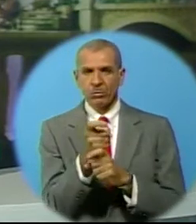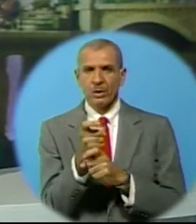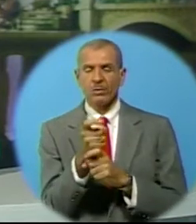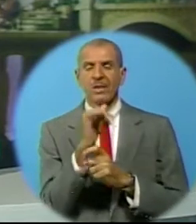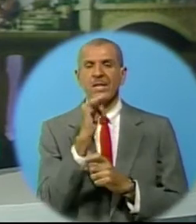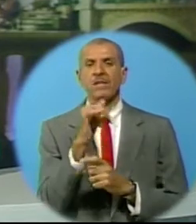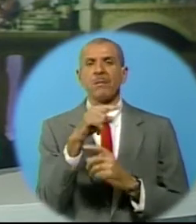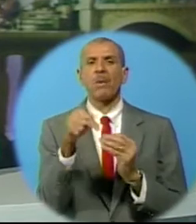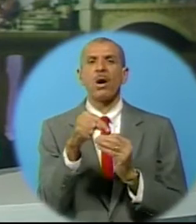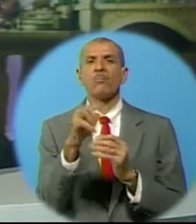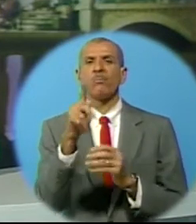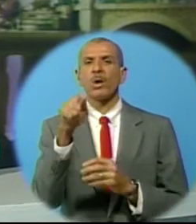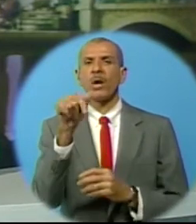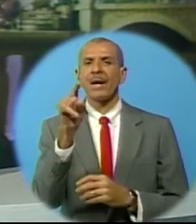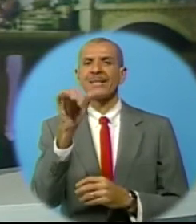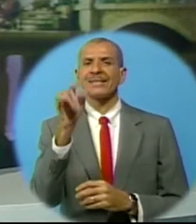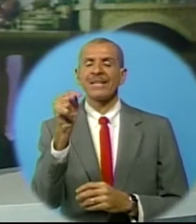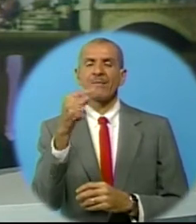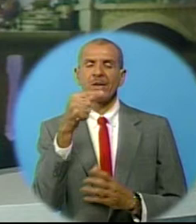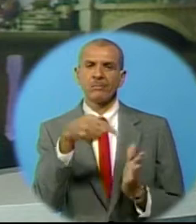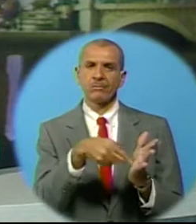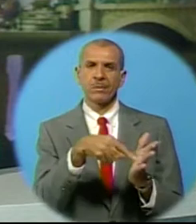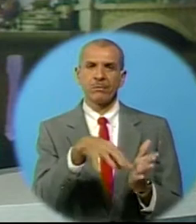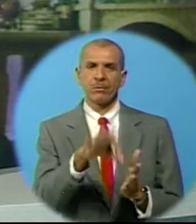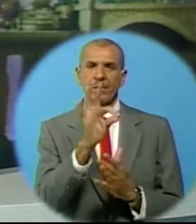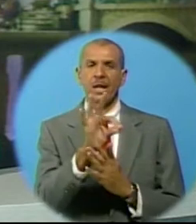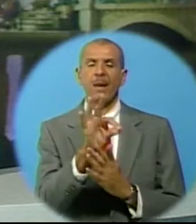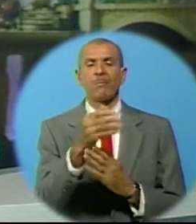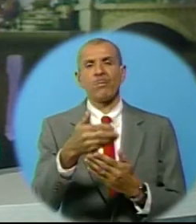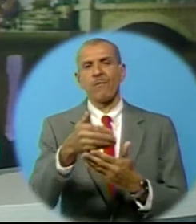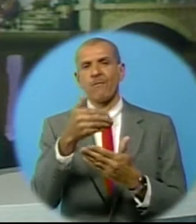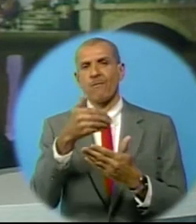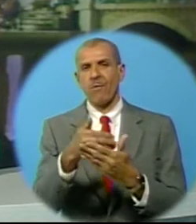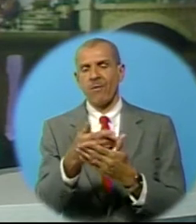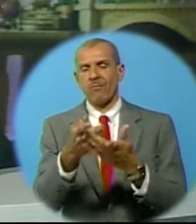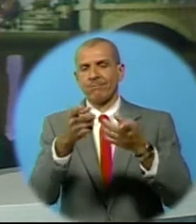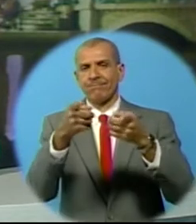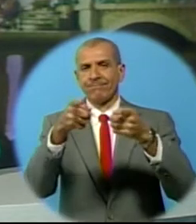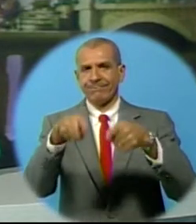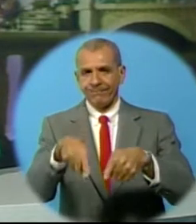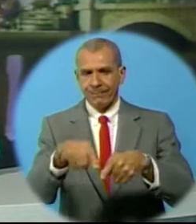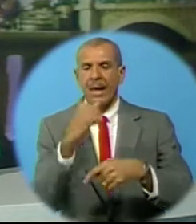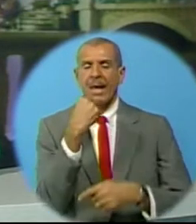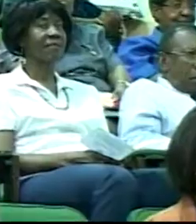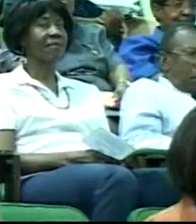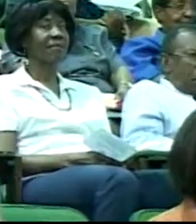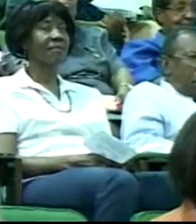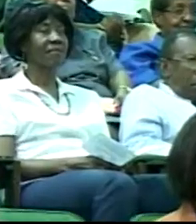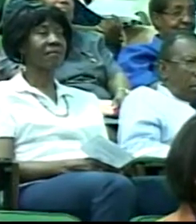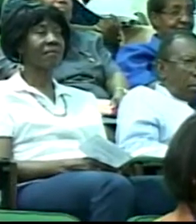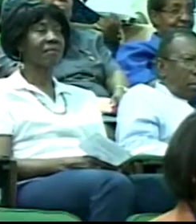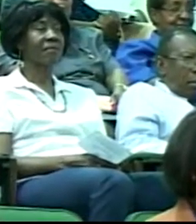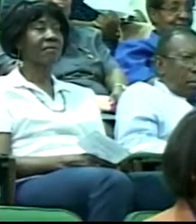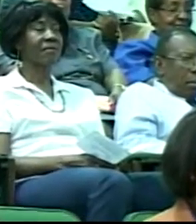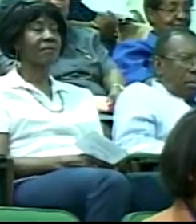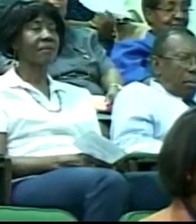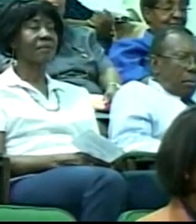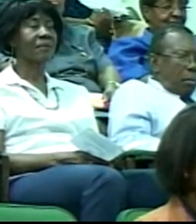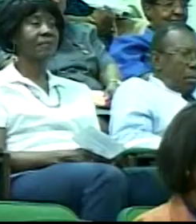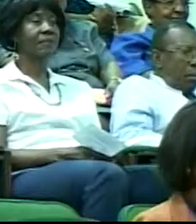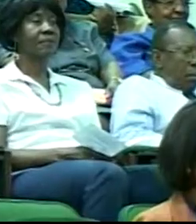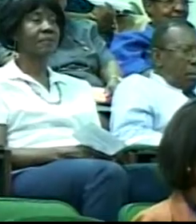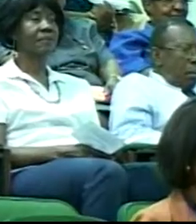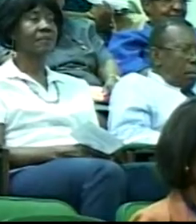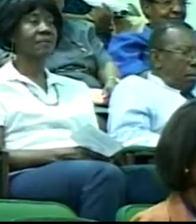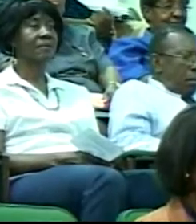proactive through identifying risks and hazards before any outbreak occurs. He welcomed ongoing activities marking the